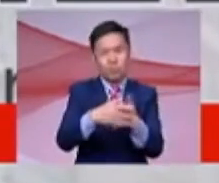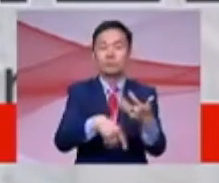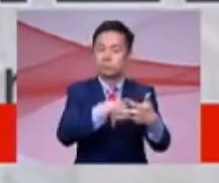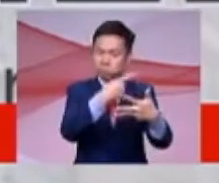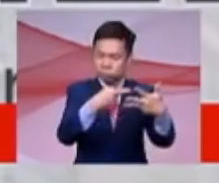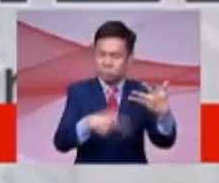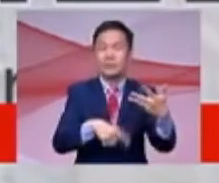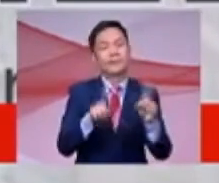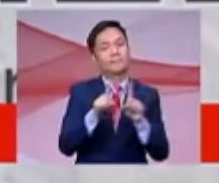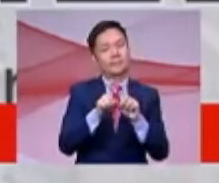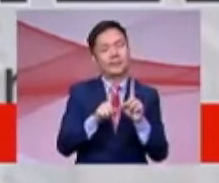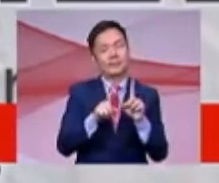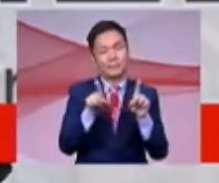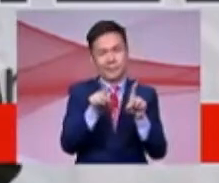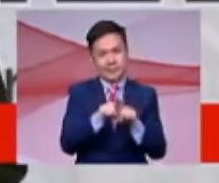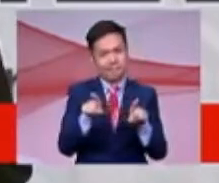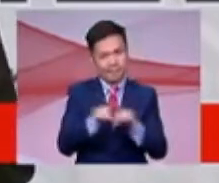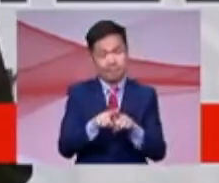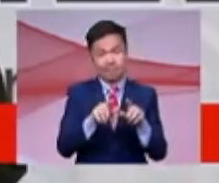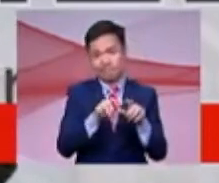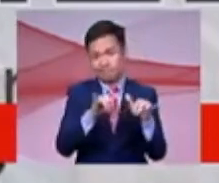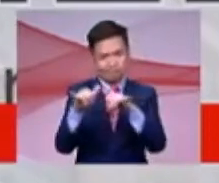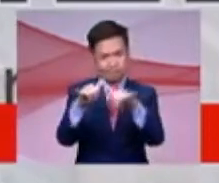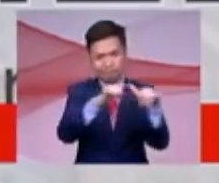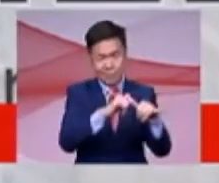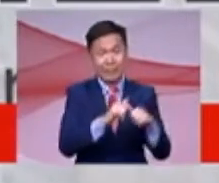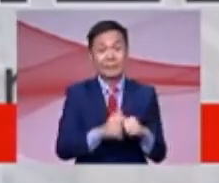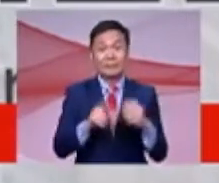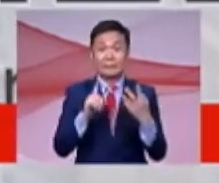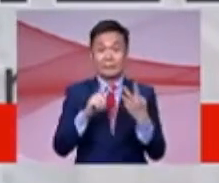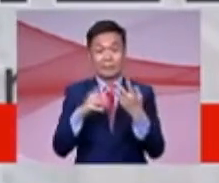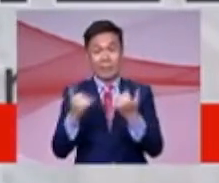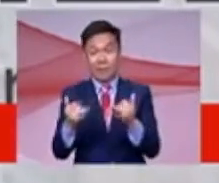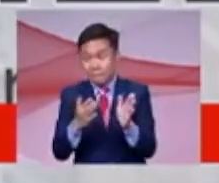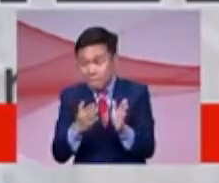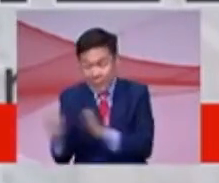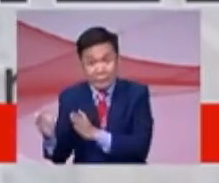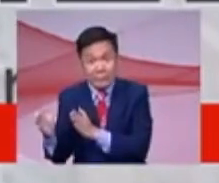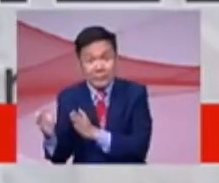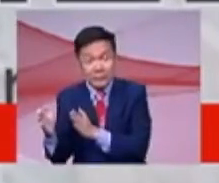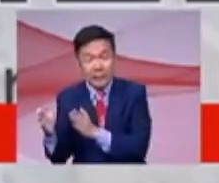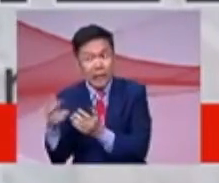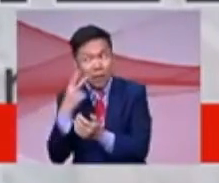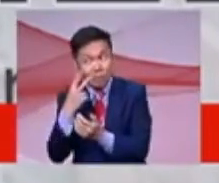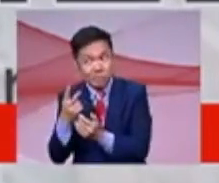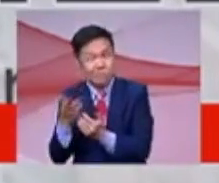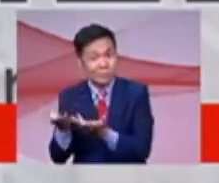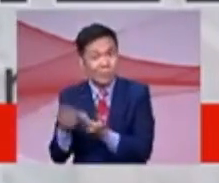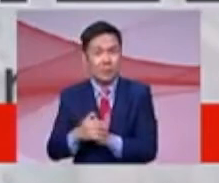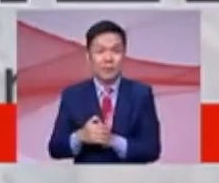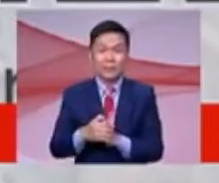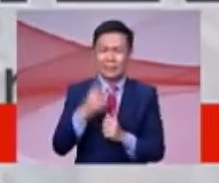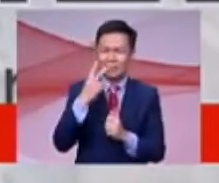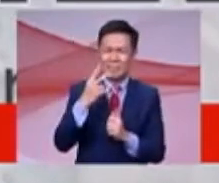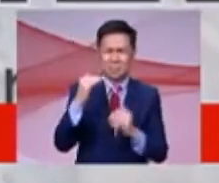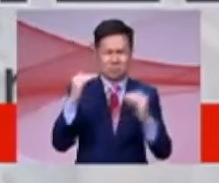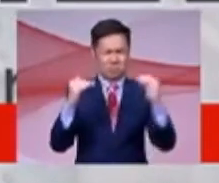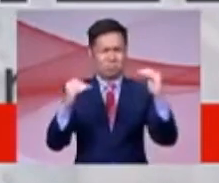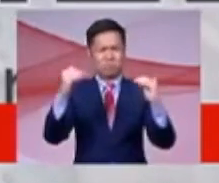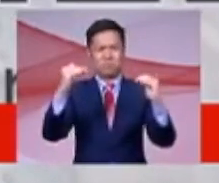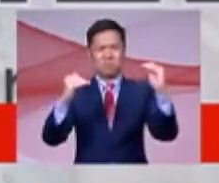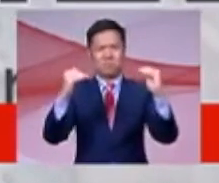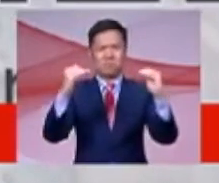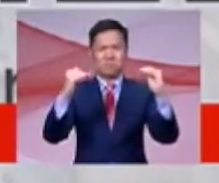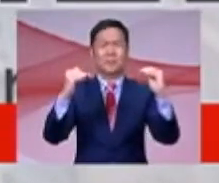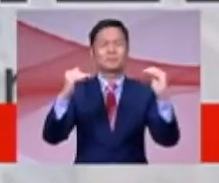etc. So now we need to look into our action plan. We need to balance, strike a right